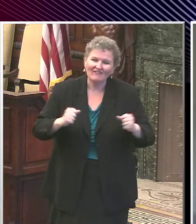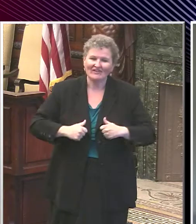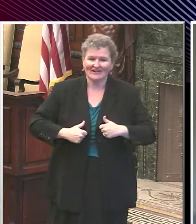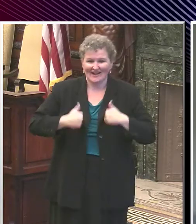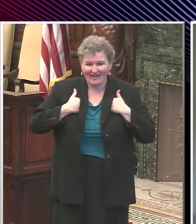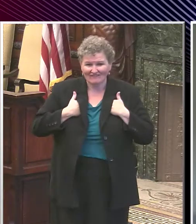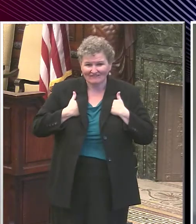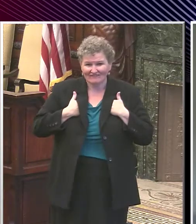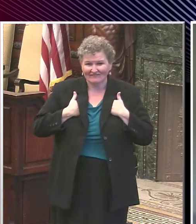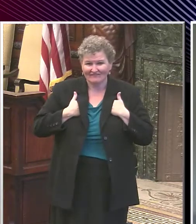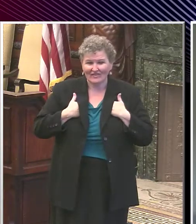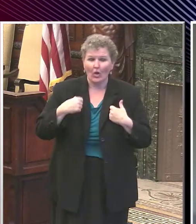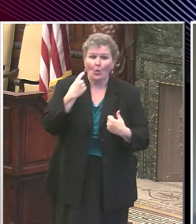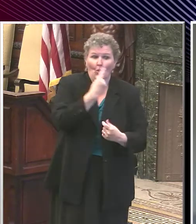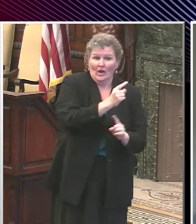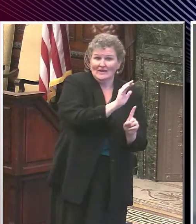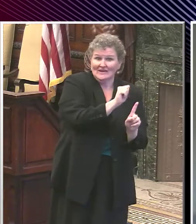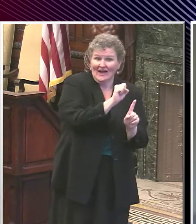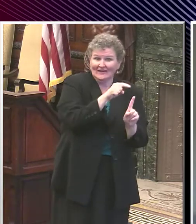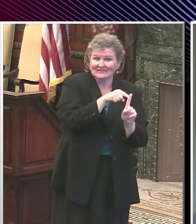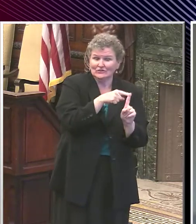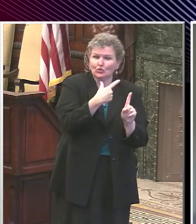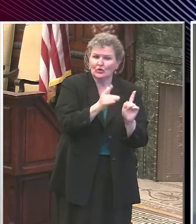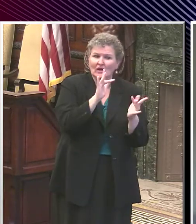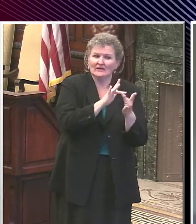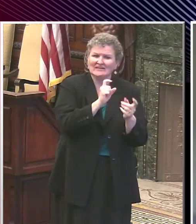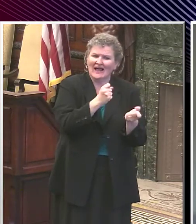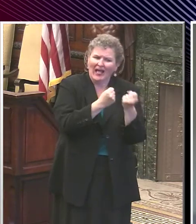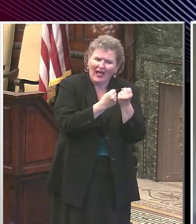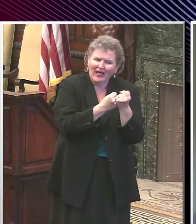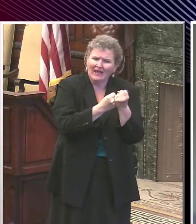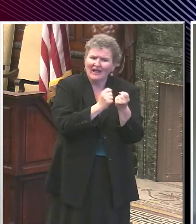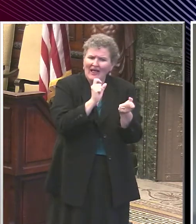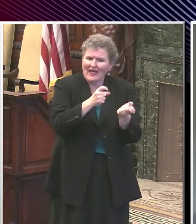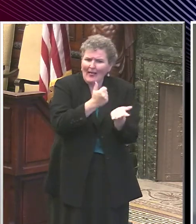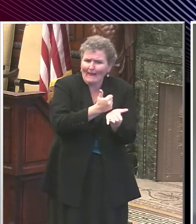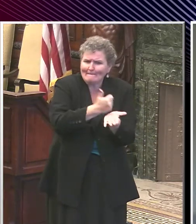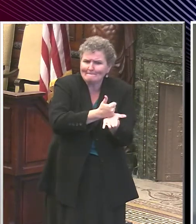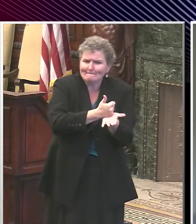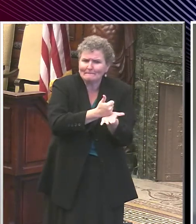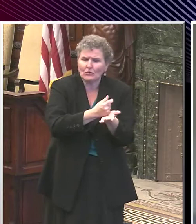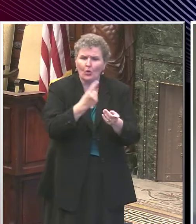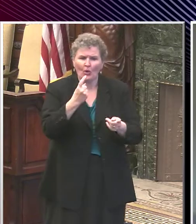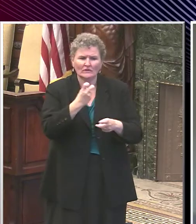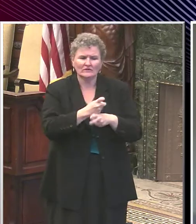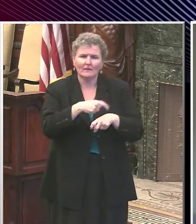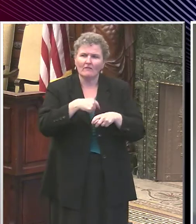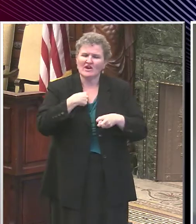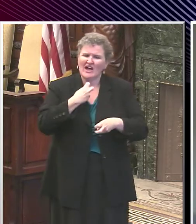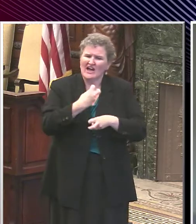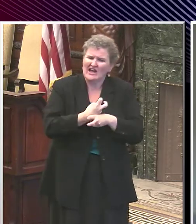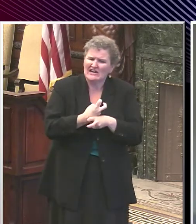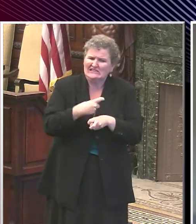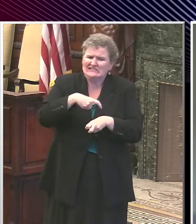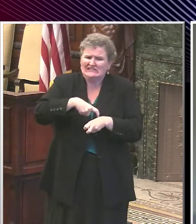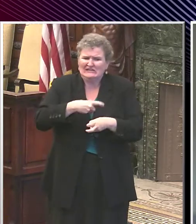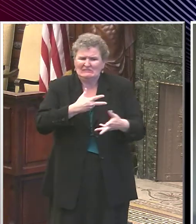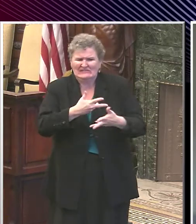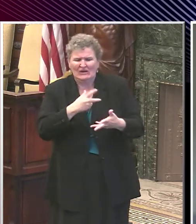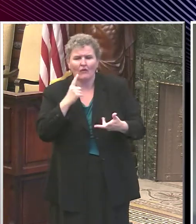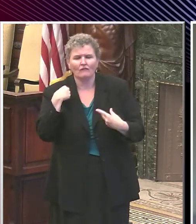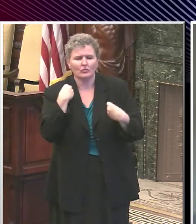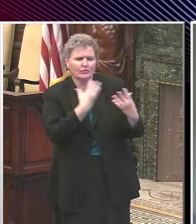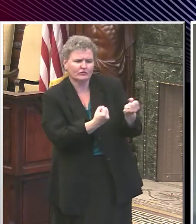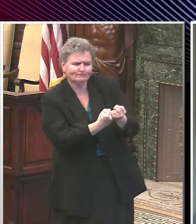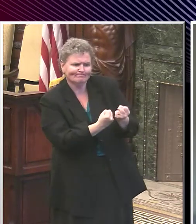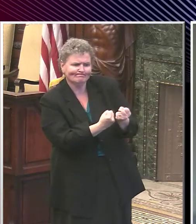and contacts who need support to isolate and quarantine, there may be some people really have difficulty doing that. We will, in the future, be able to provide that support.